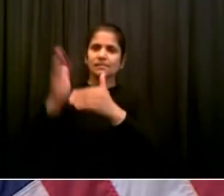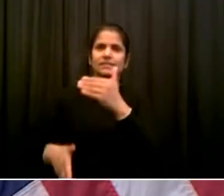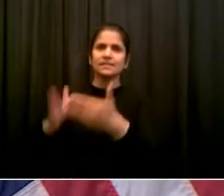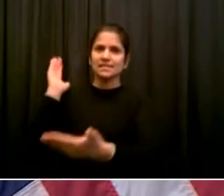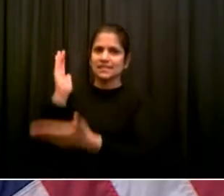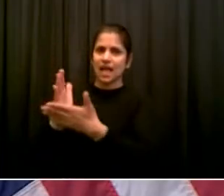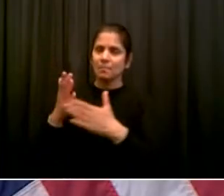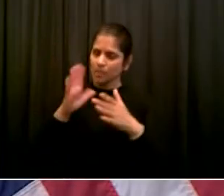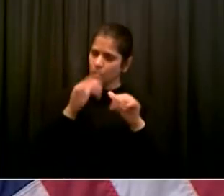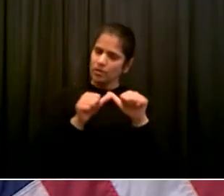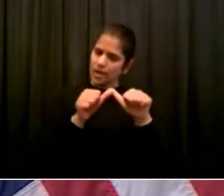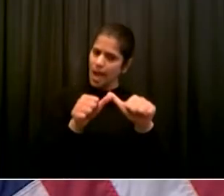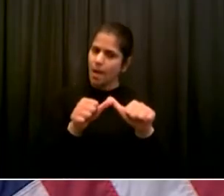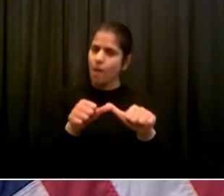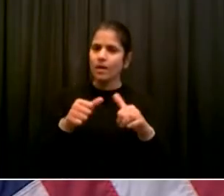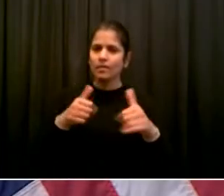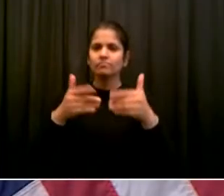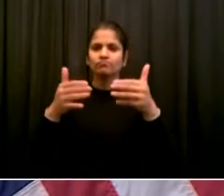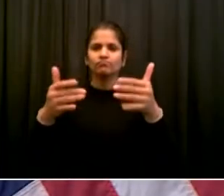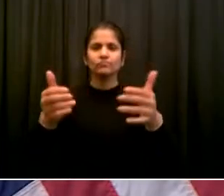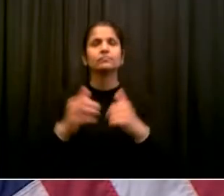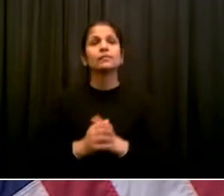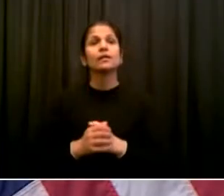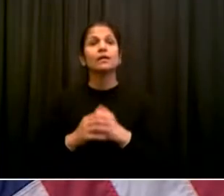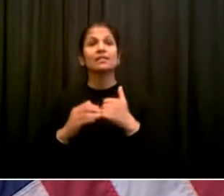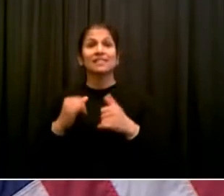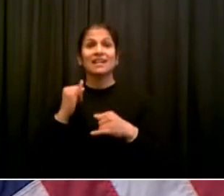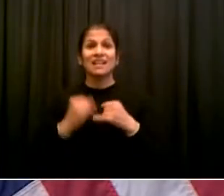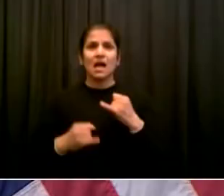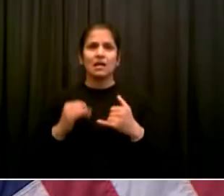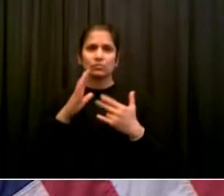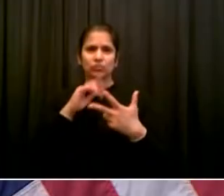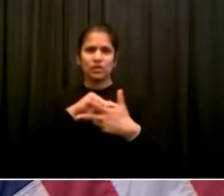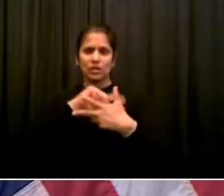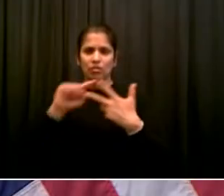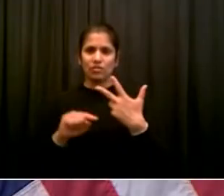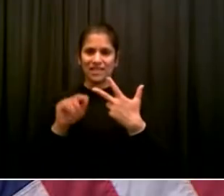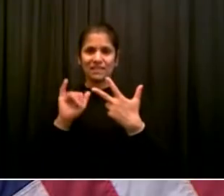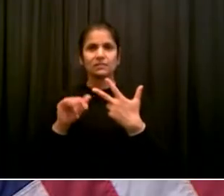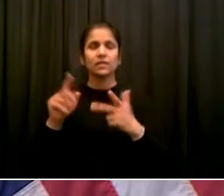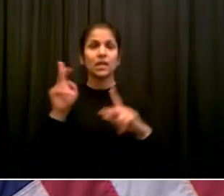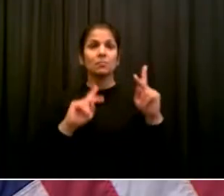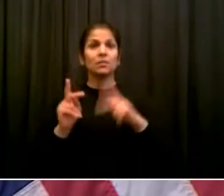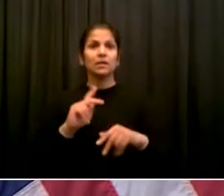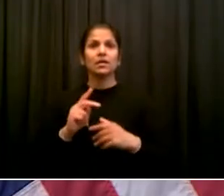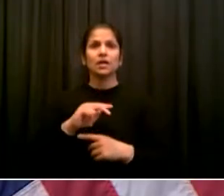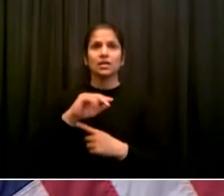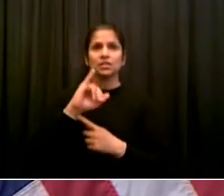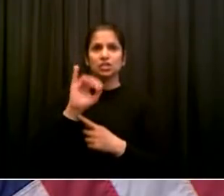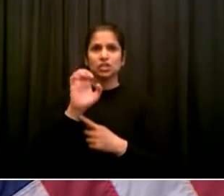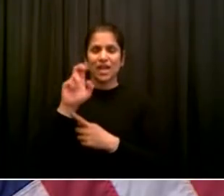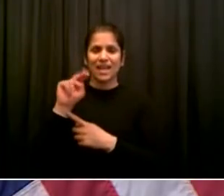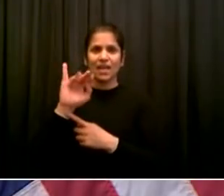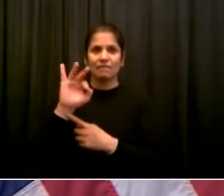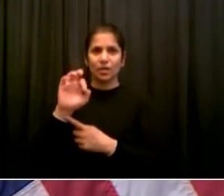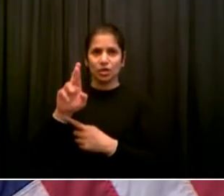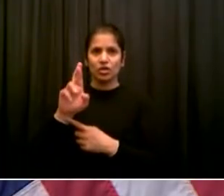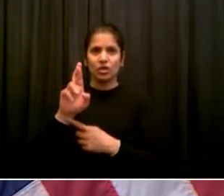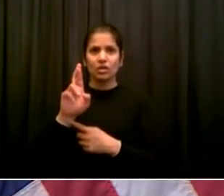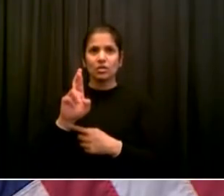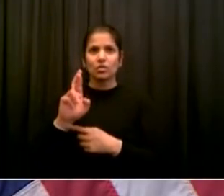lastly, to 3 specific people who I will name: Jennifer Jones-Austin, Wes Moore, and Arva Rice,